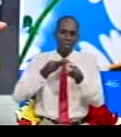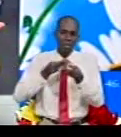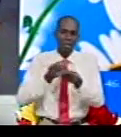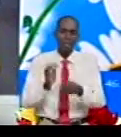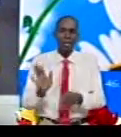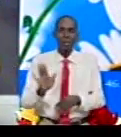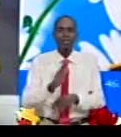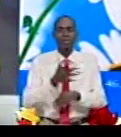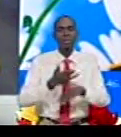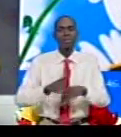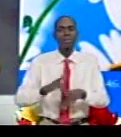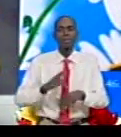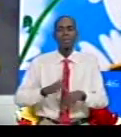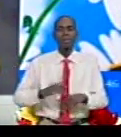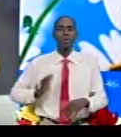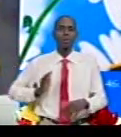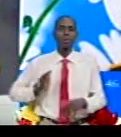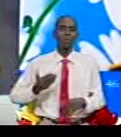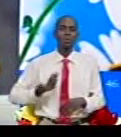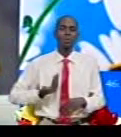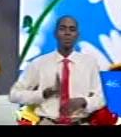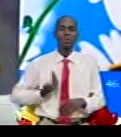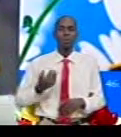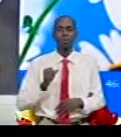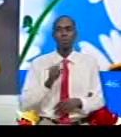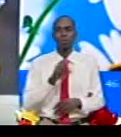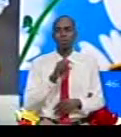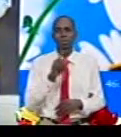their empty